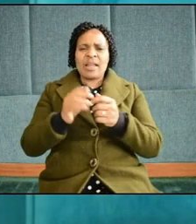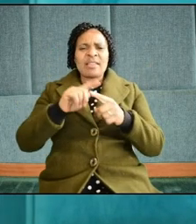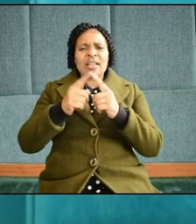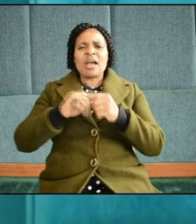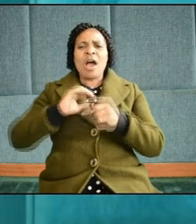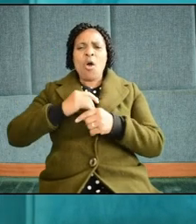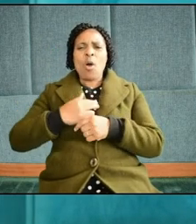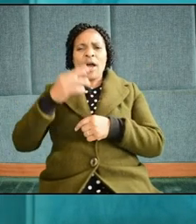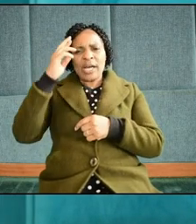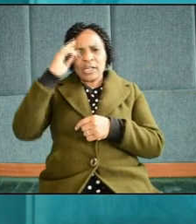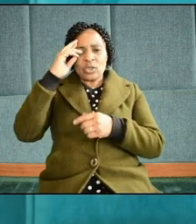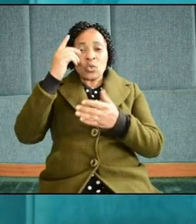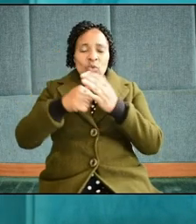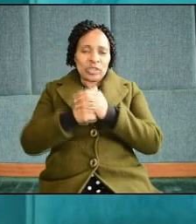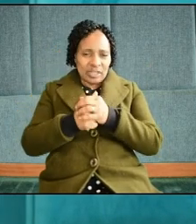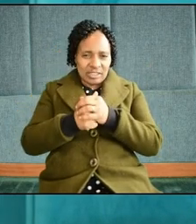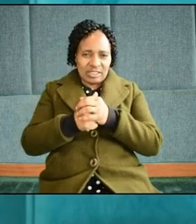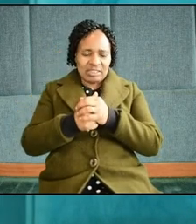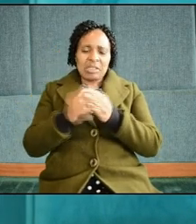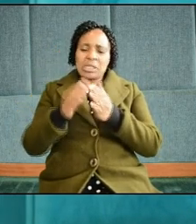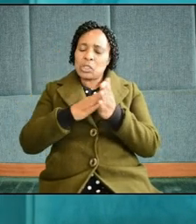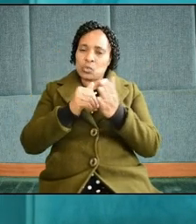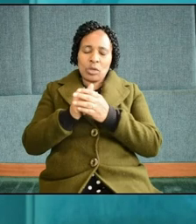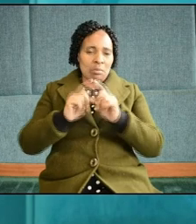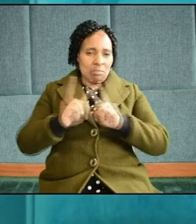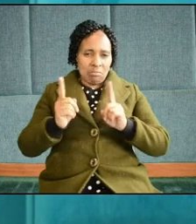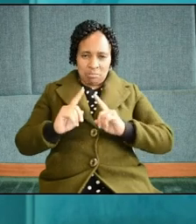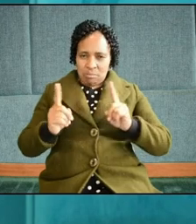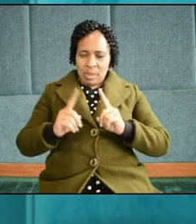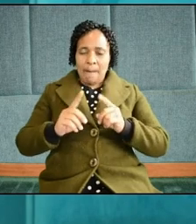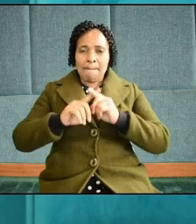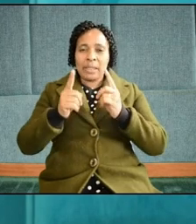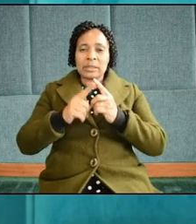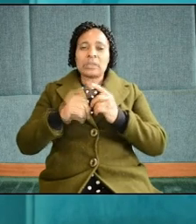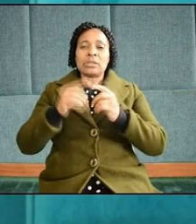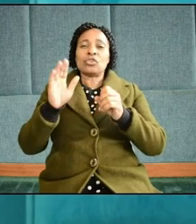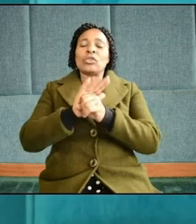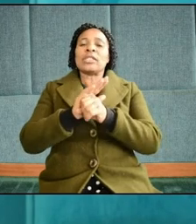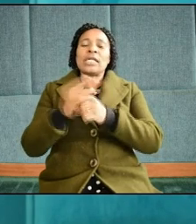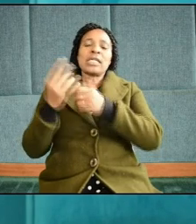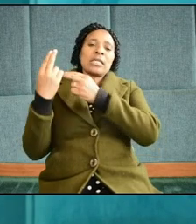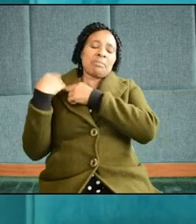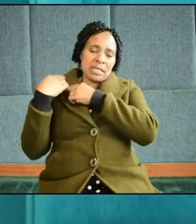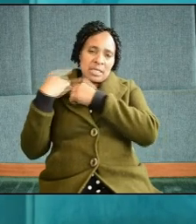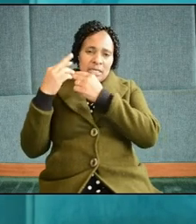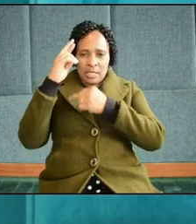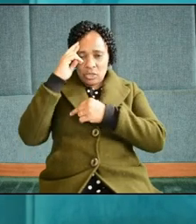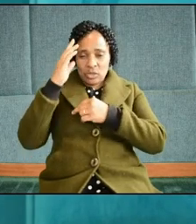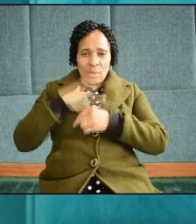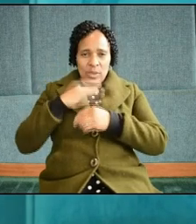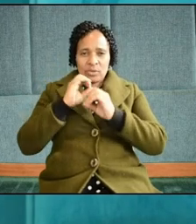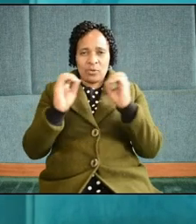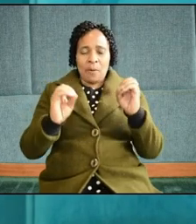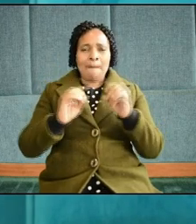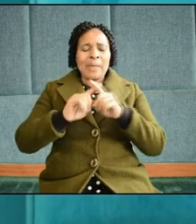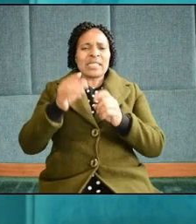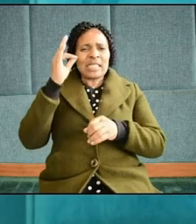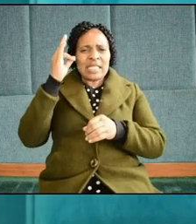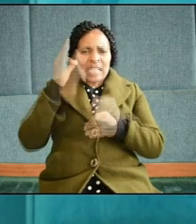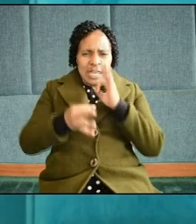be distorted, we are not to totally depend on our reason, yeah? But if we